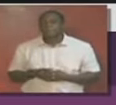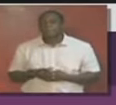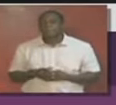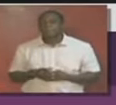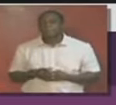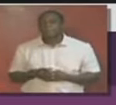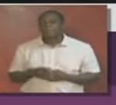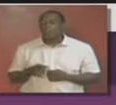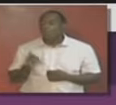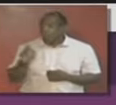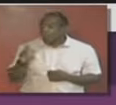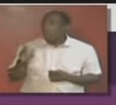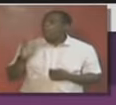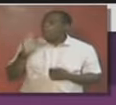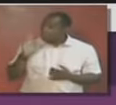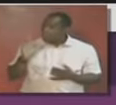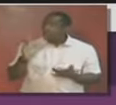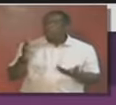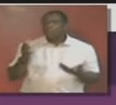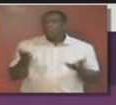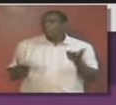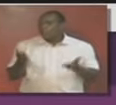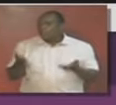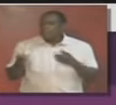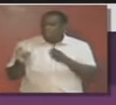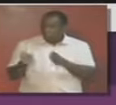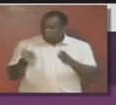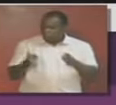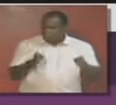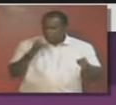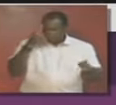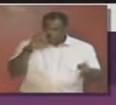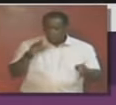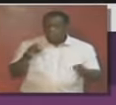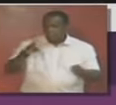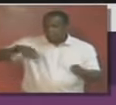made for them to sit, let's say, in a separate room because, they aren't